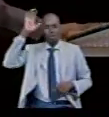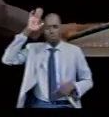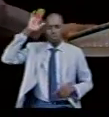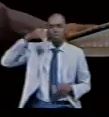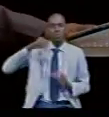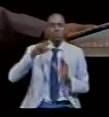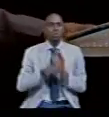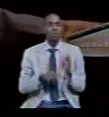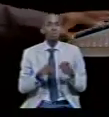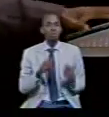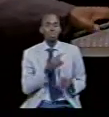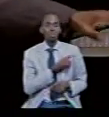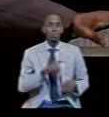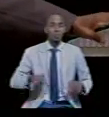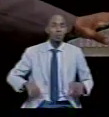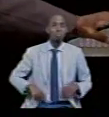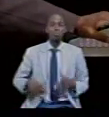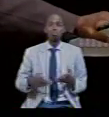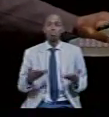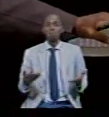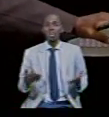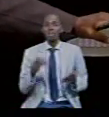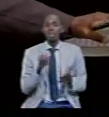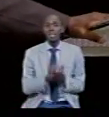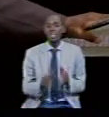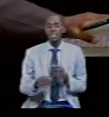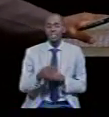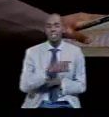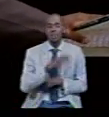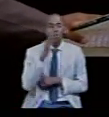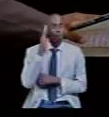disobedience against the Lord, that day will not be